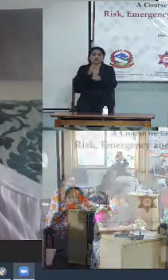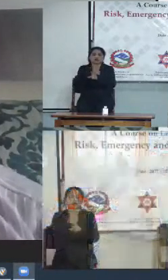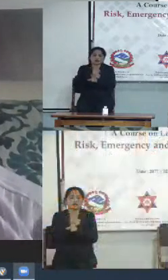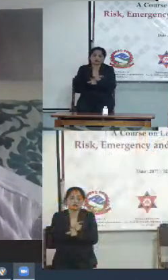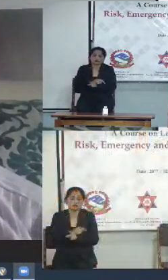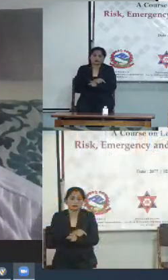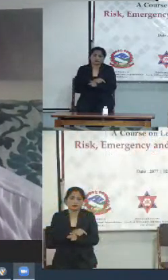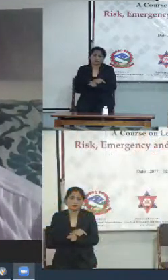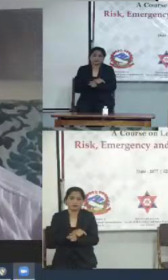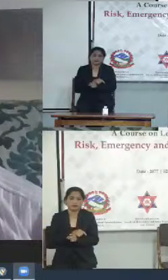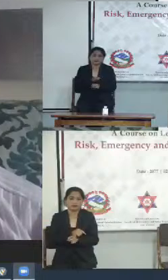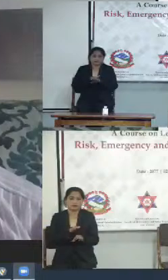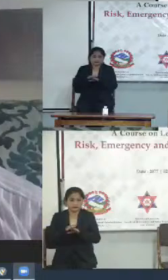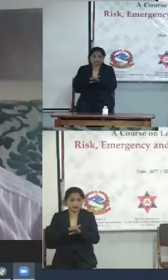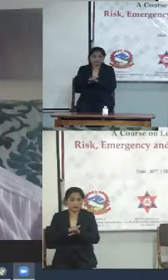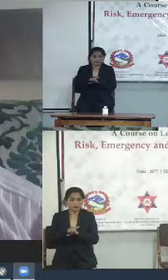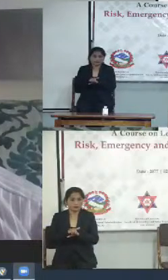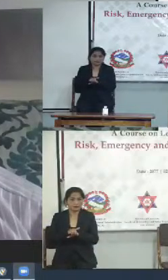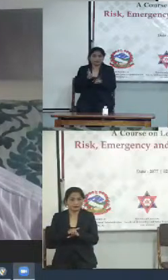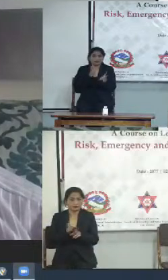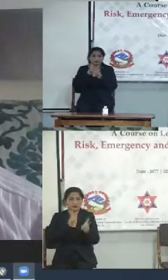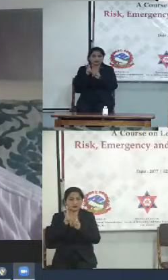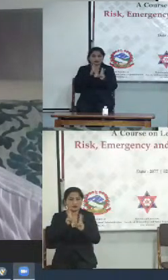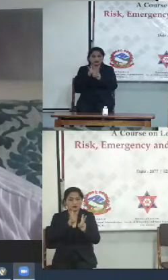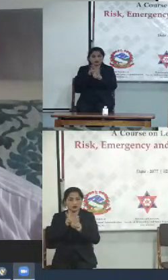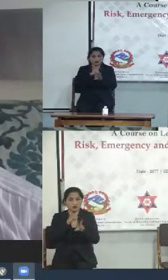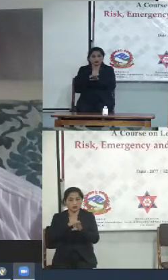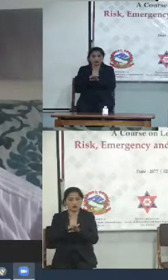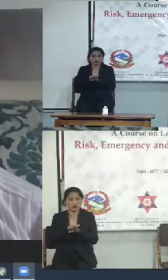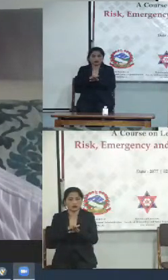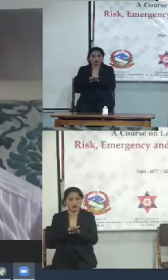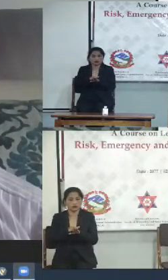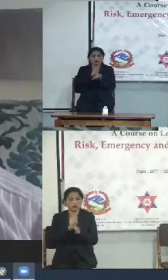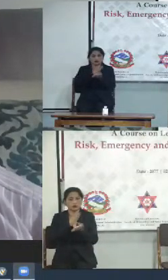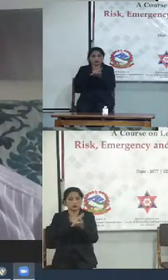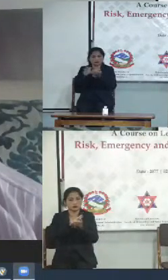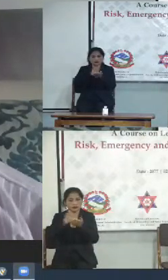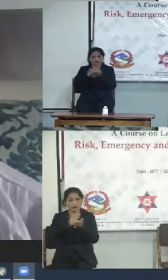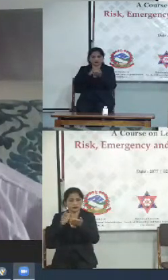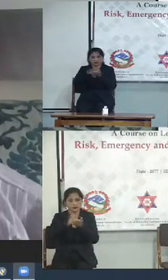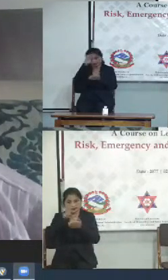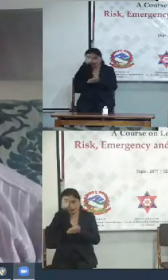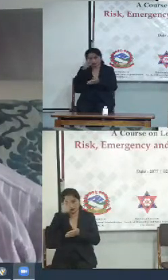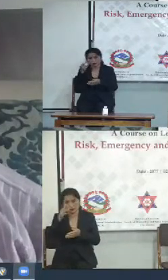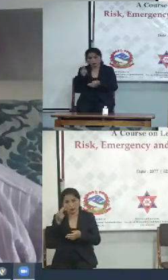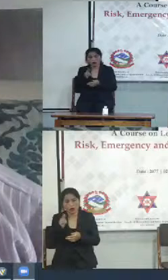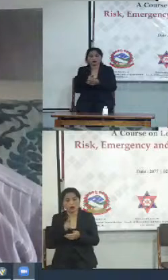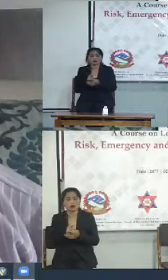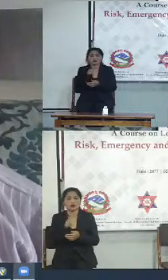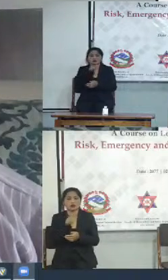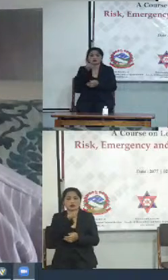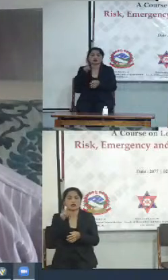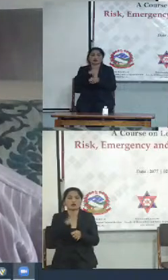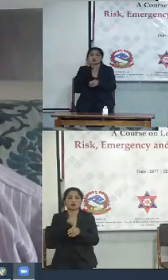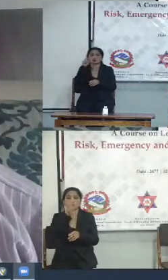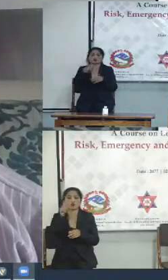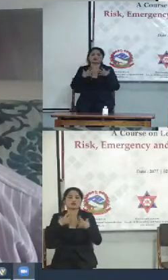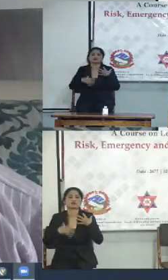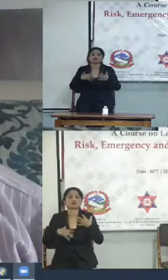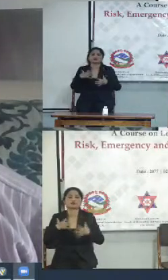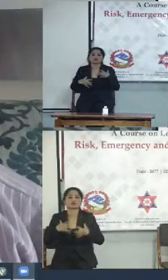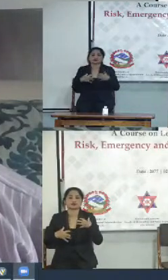so many things. Your questions is also being answered. Yes, definitely.